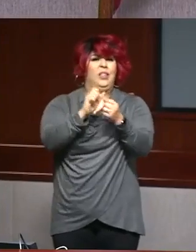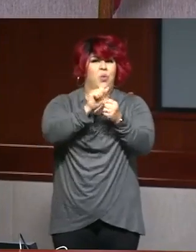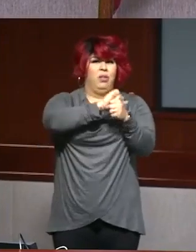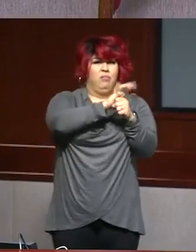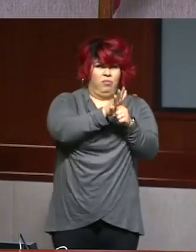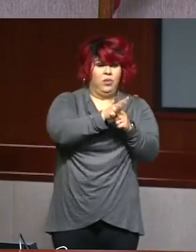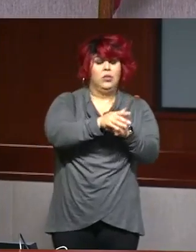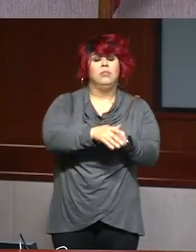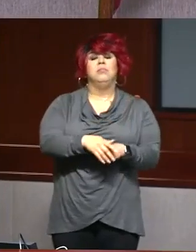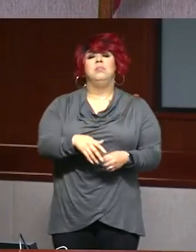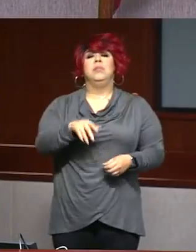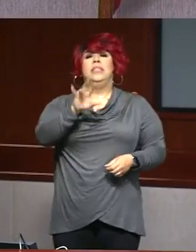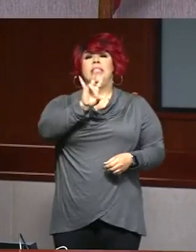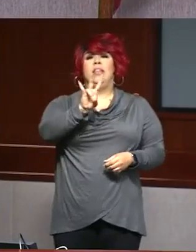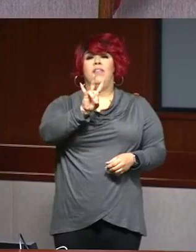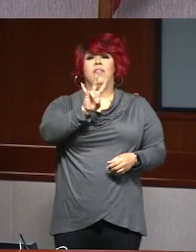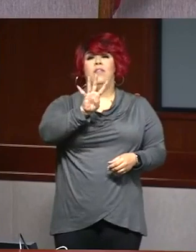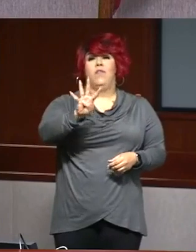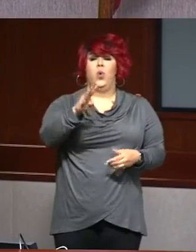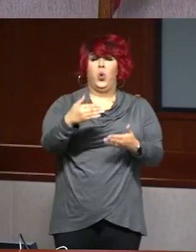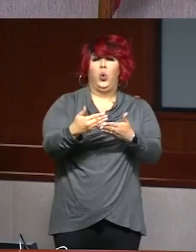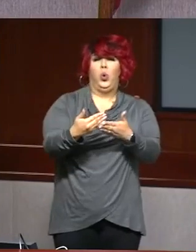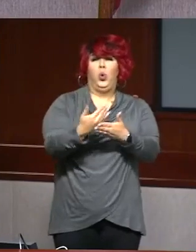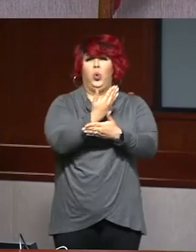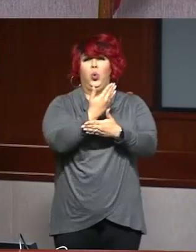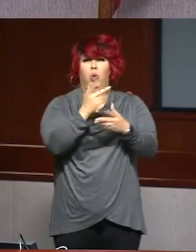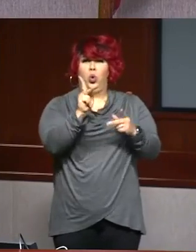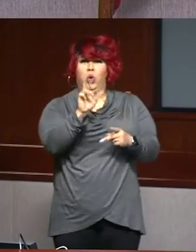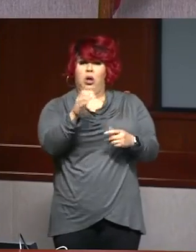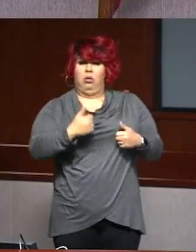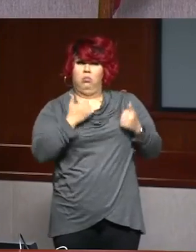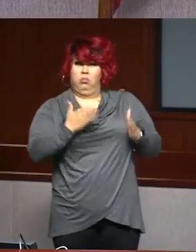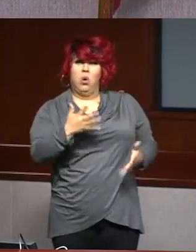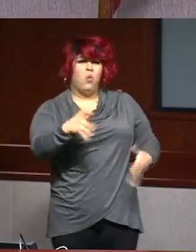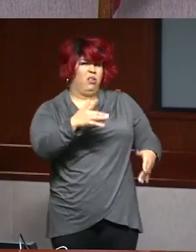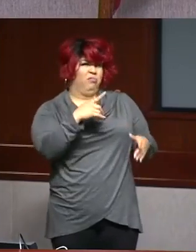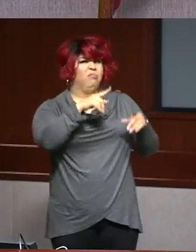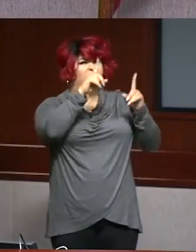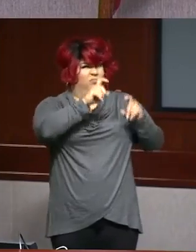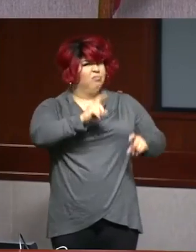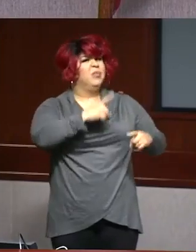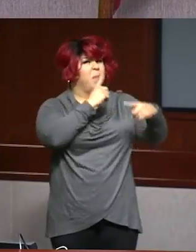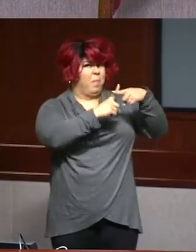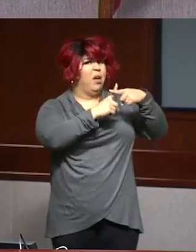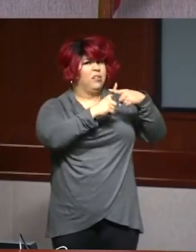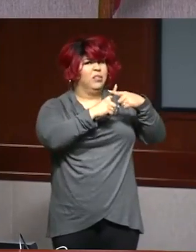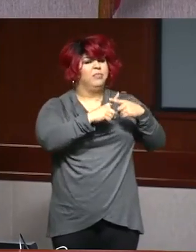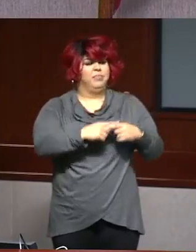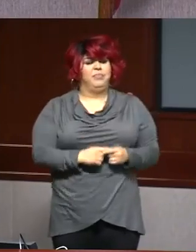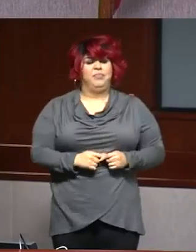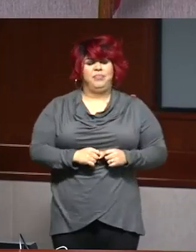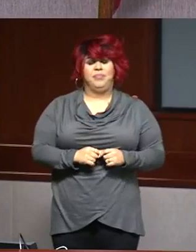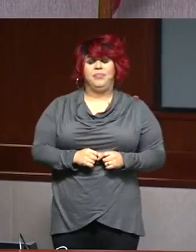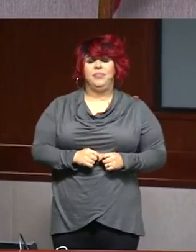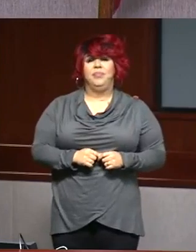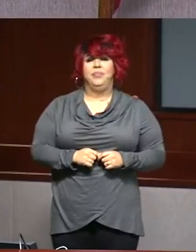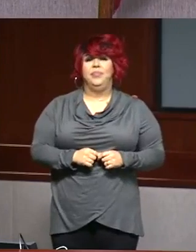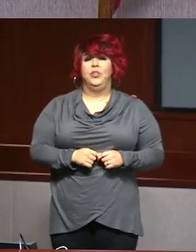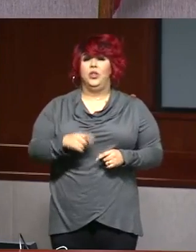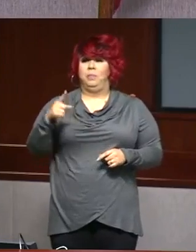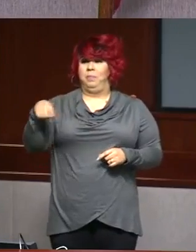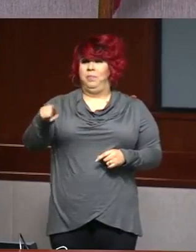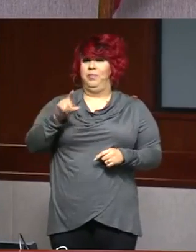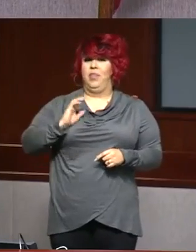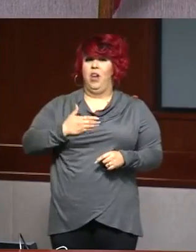and 74 new Kern County residents have been diagnosed with COVID and reported out today. An update for our skilled